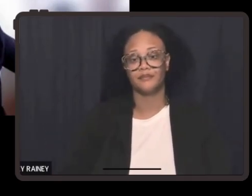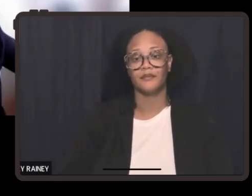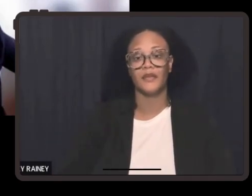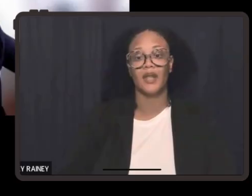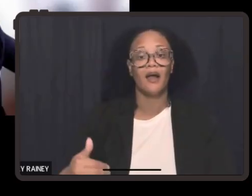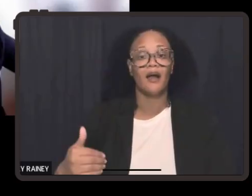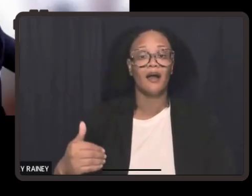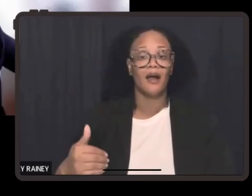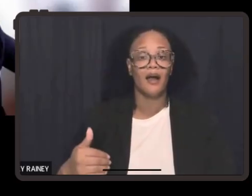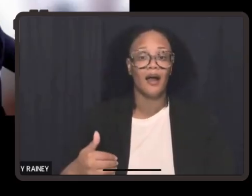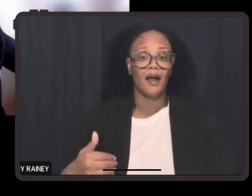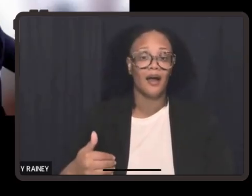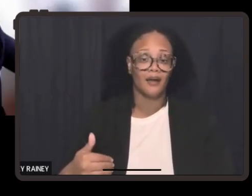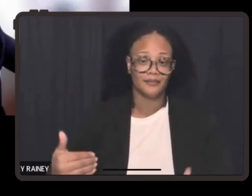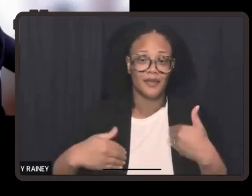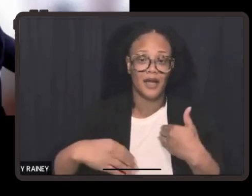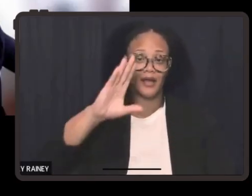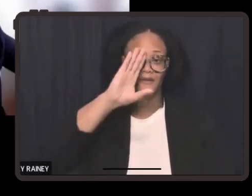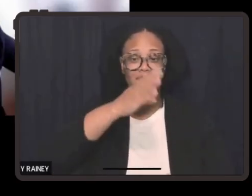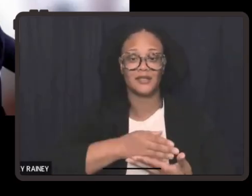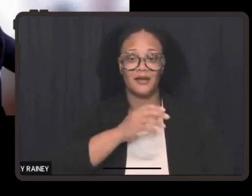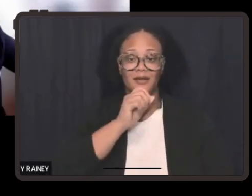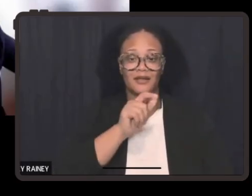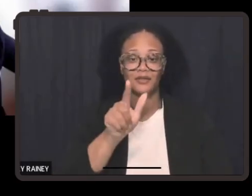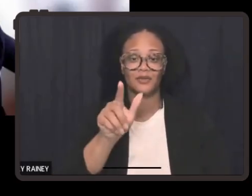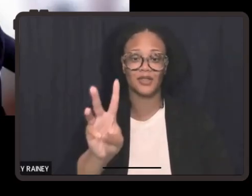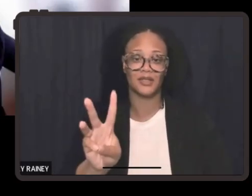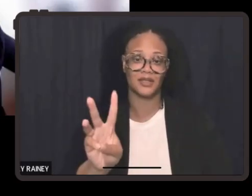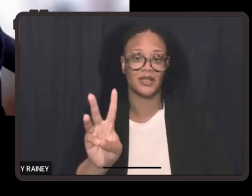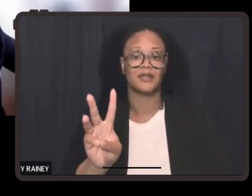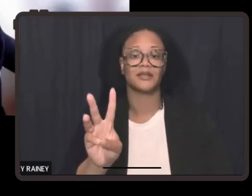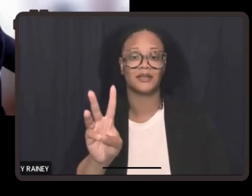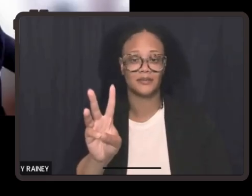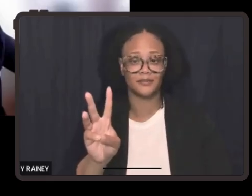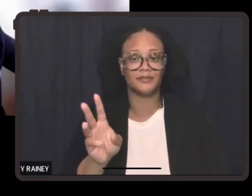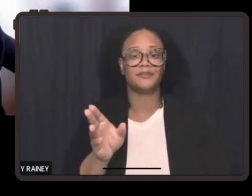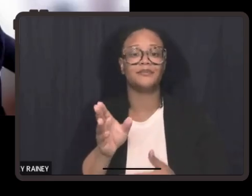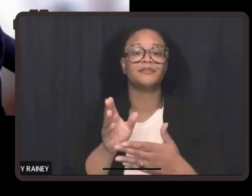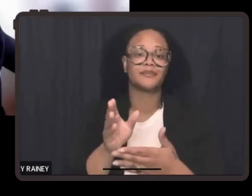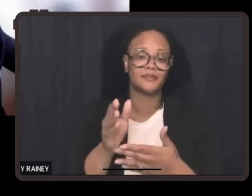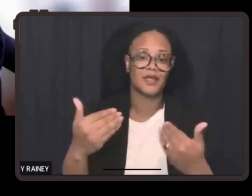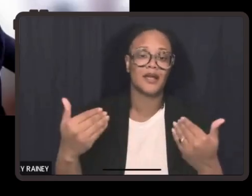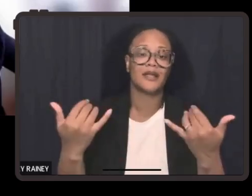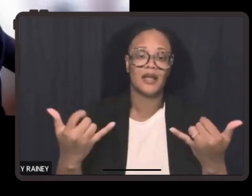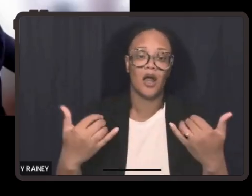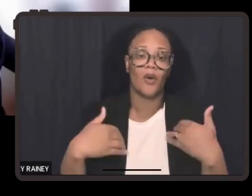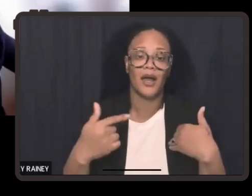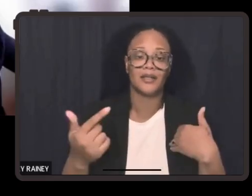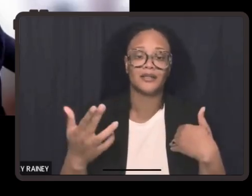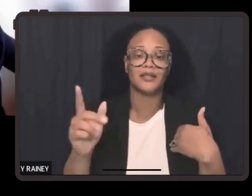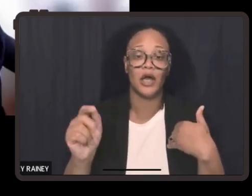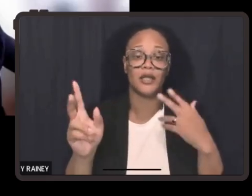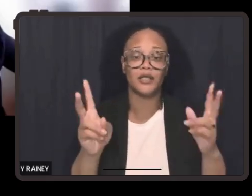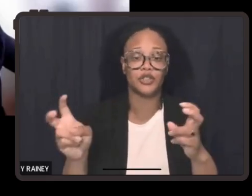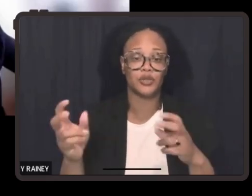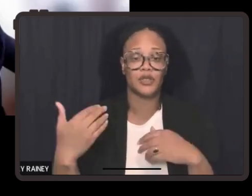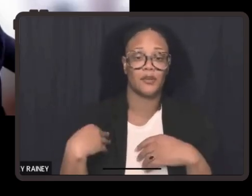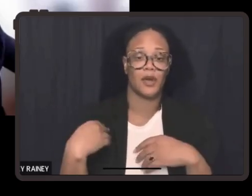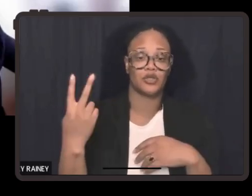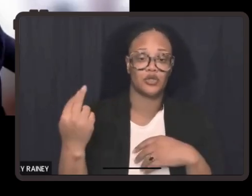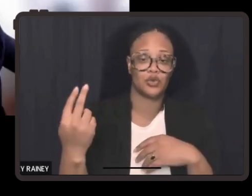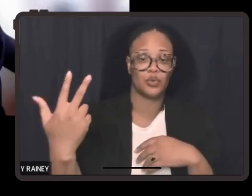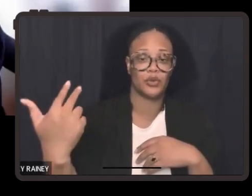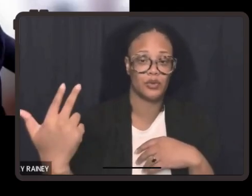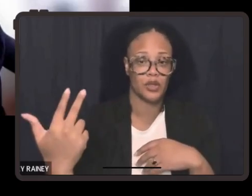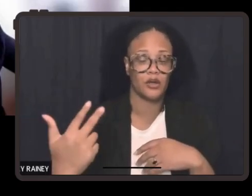26. He has developed issues with his gut in the last 2 to 3 years, and these are now at a chronic stage. He is